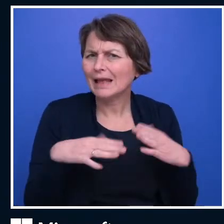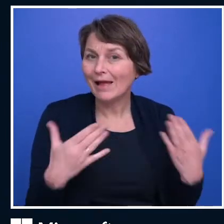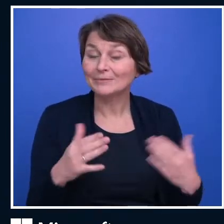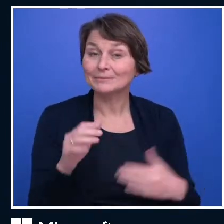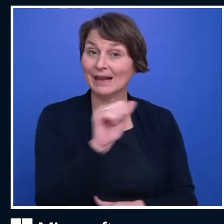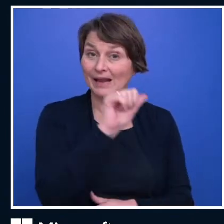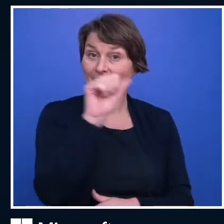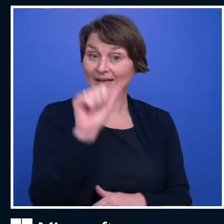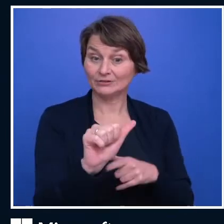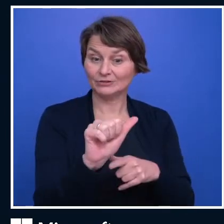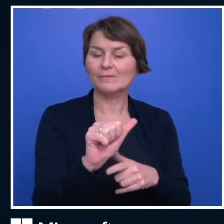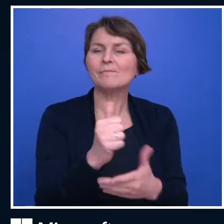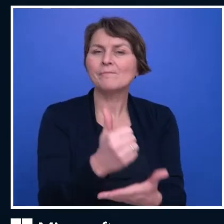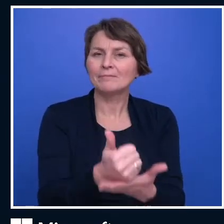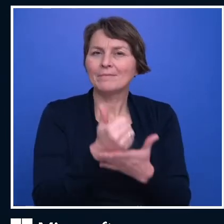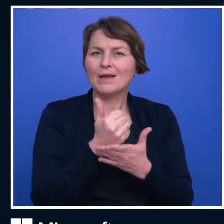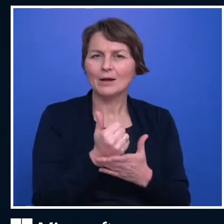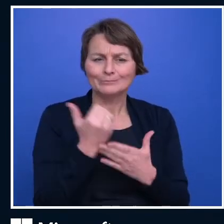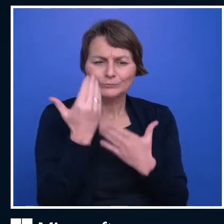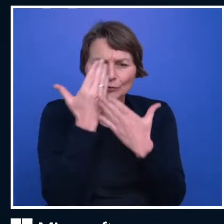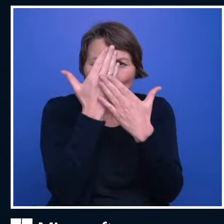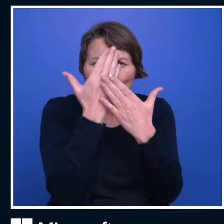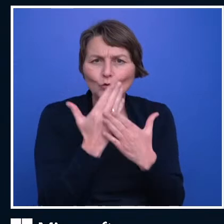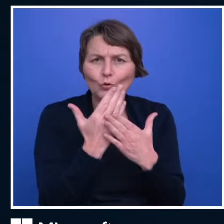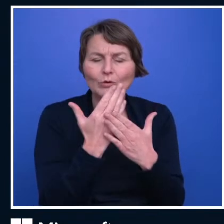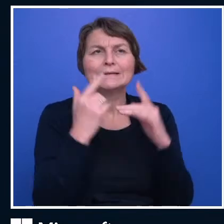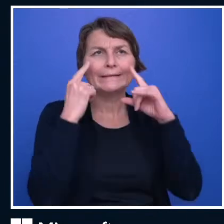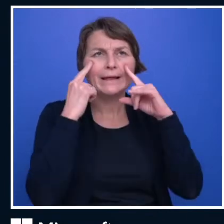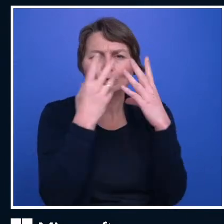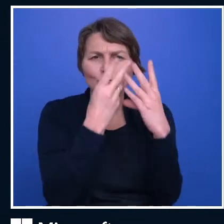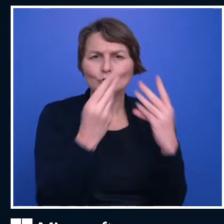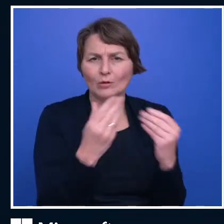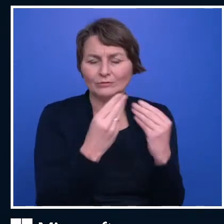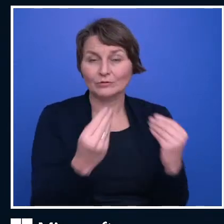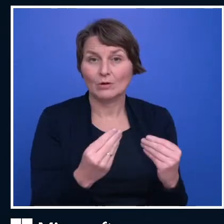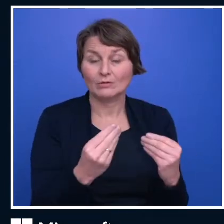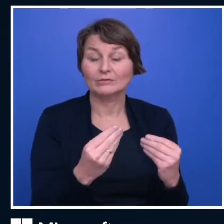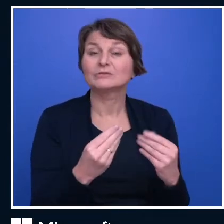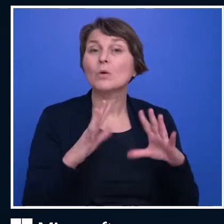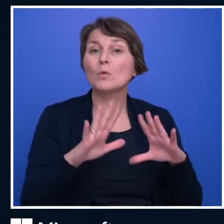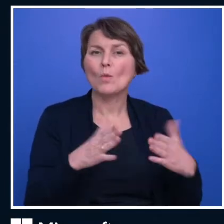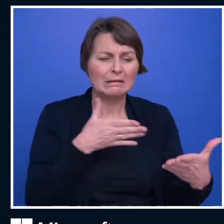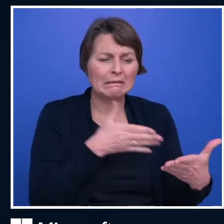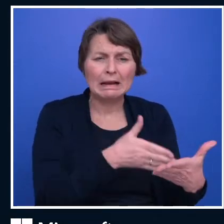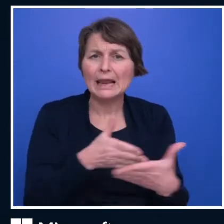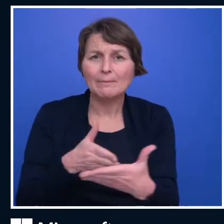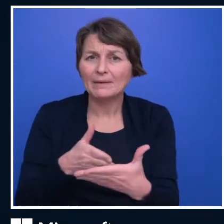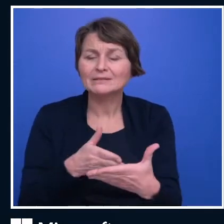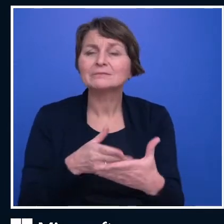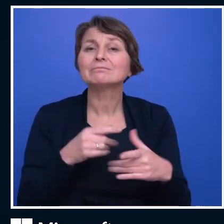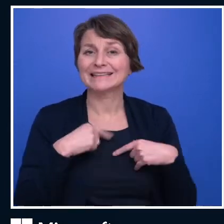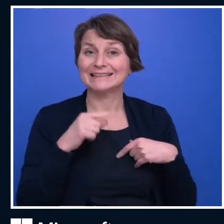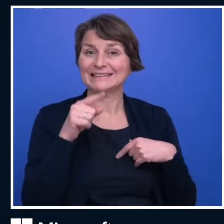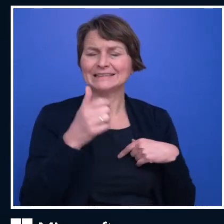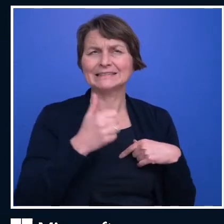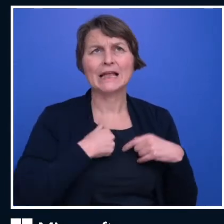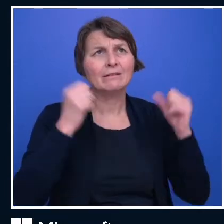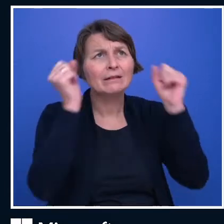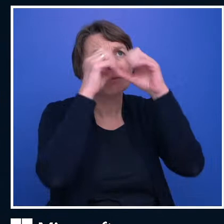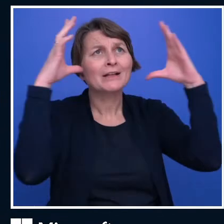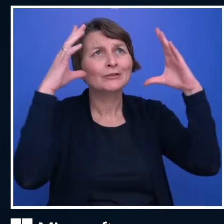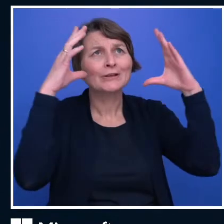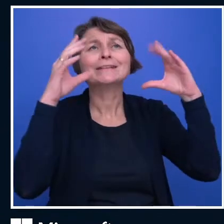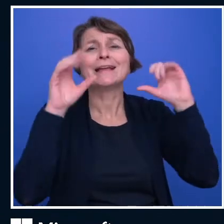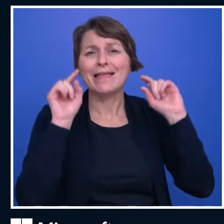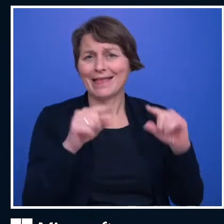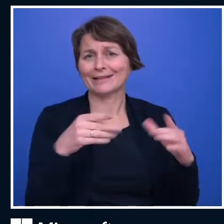Instead of education level being the barrier here, the only limit to what could be created was your imagination. And that is where the